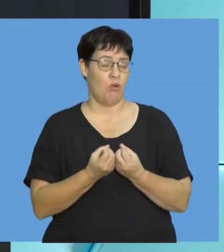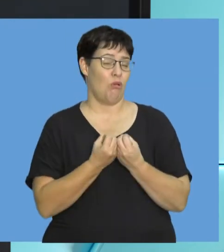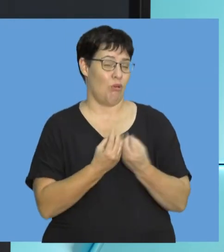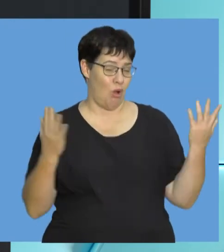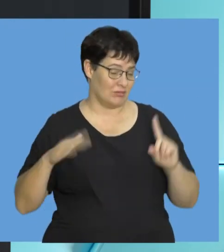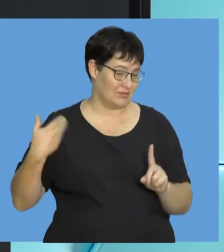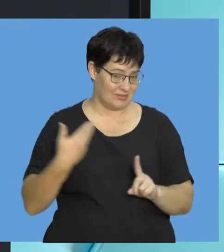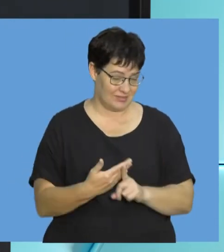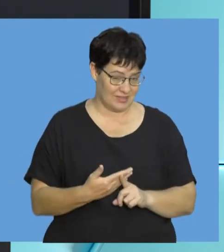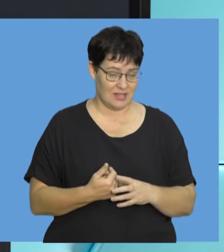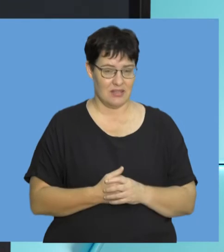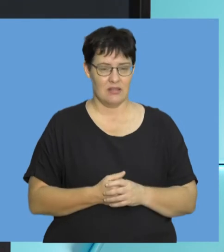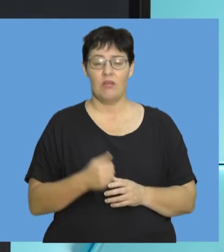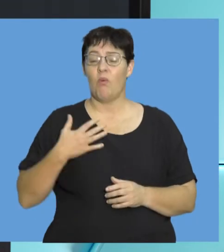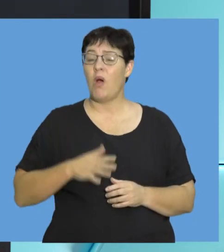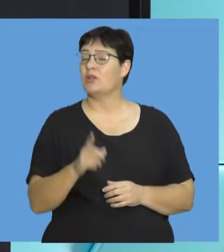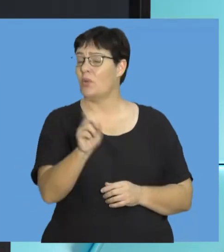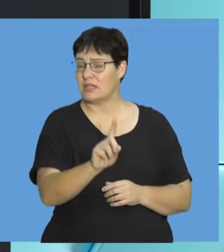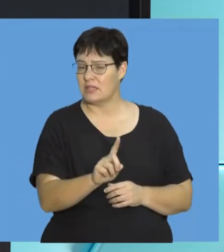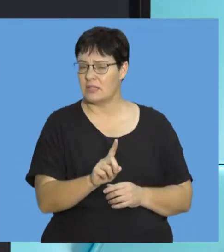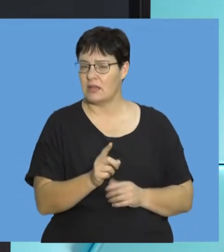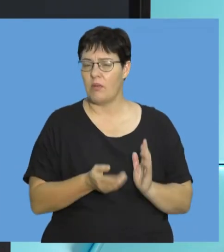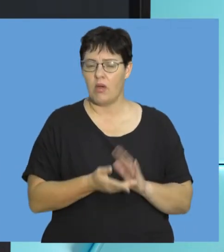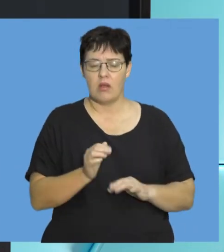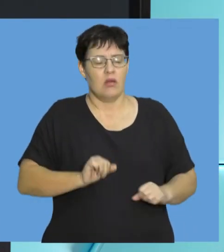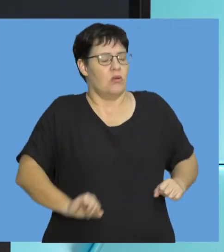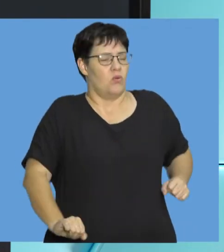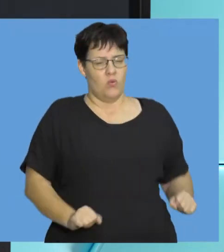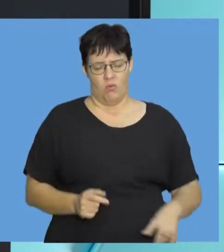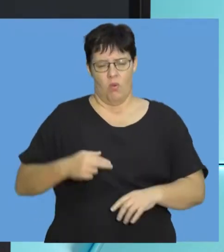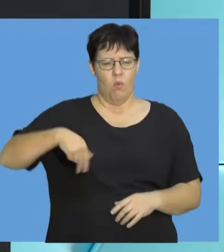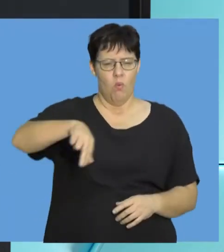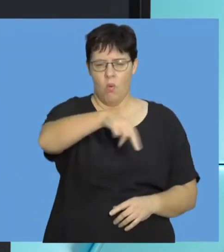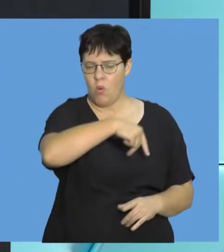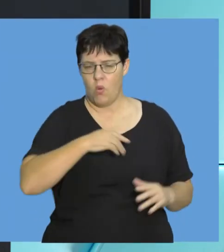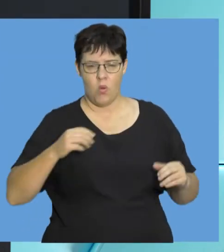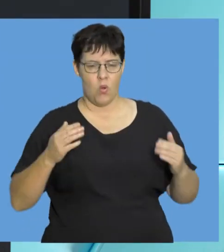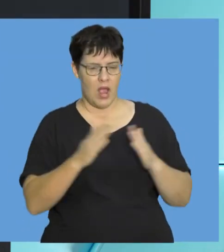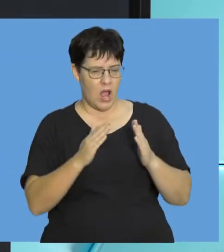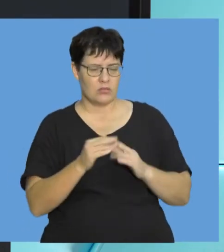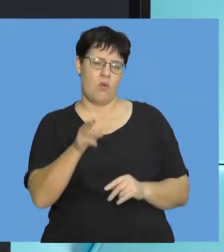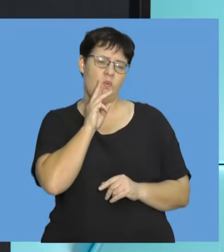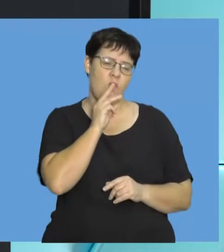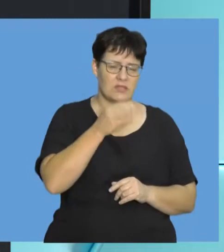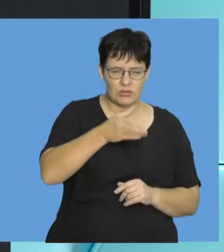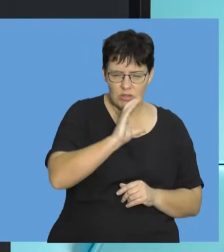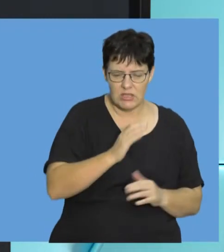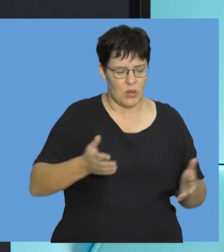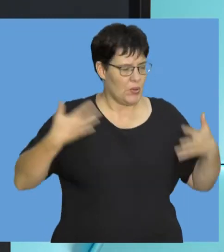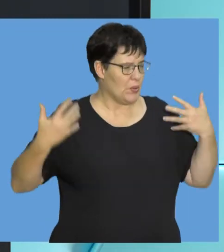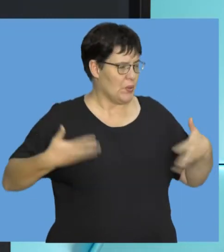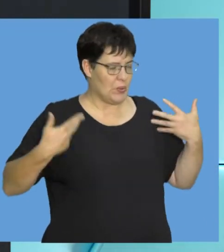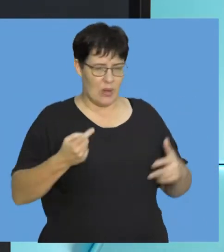know we've done a lot so far, but now I want you to just quickly take a walk around the house, try to drink